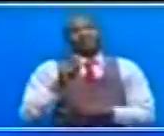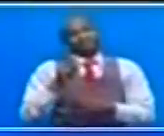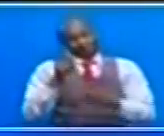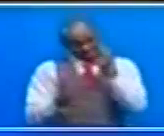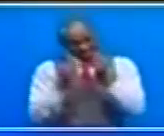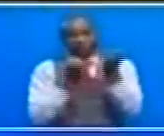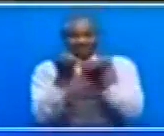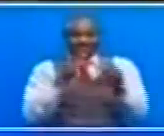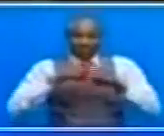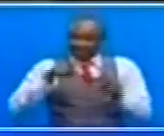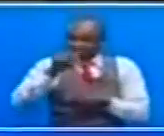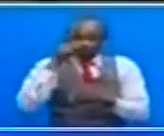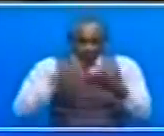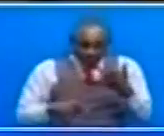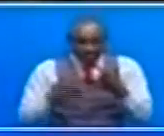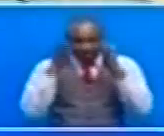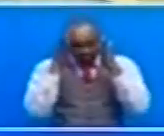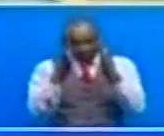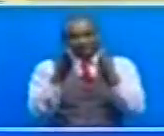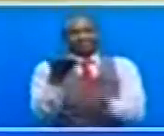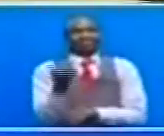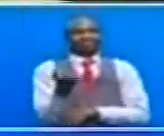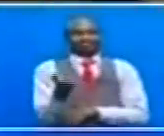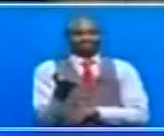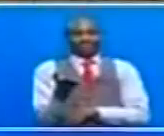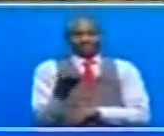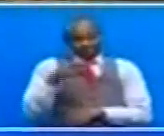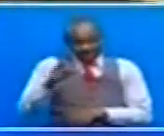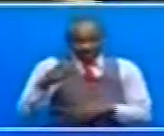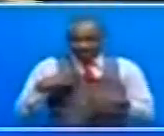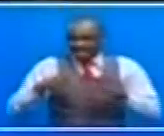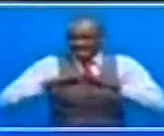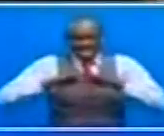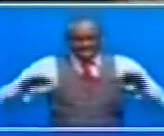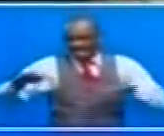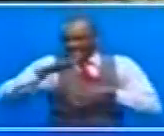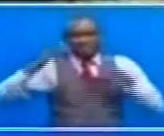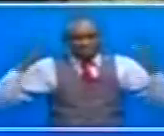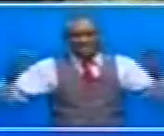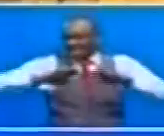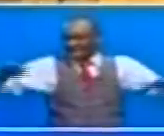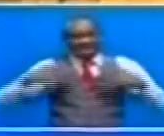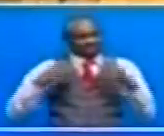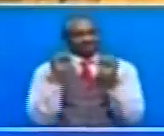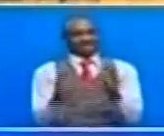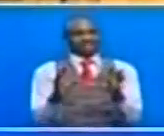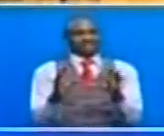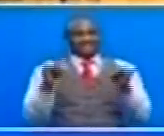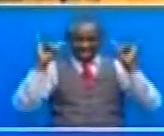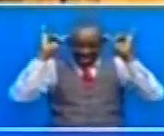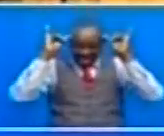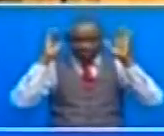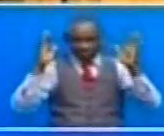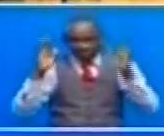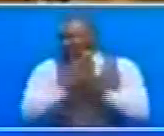who plies his trade in the middle of a growing urban center with almost no space for the traditional dairy farming of keeping large